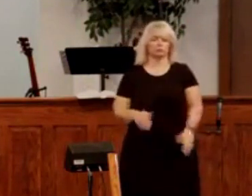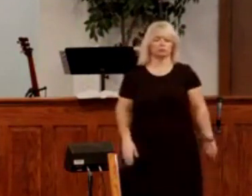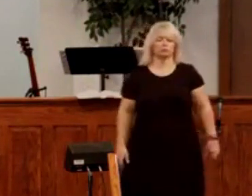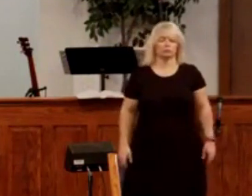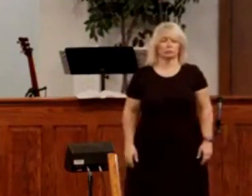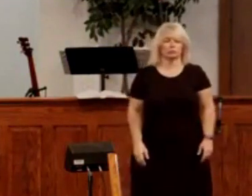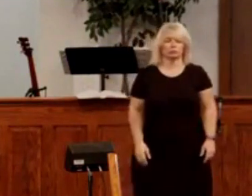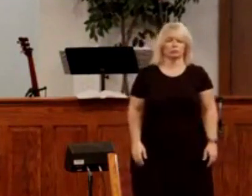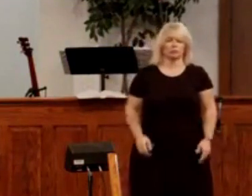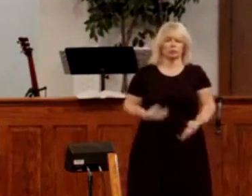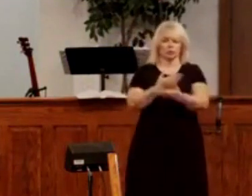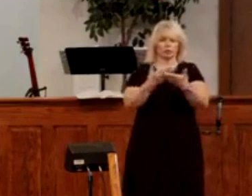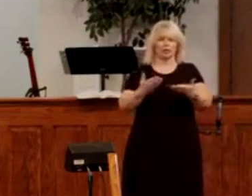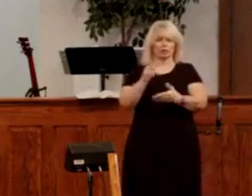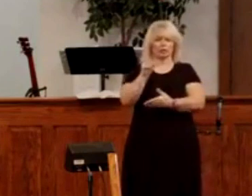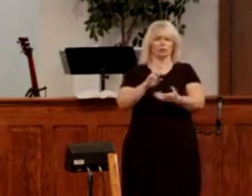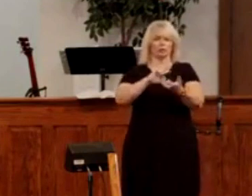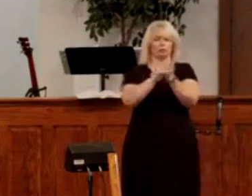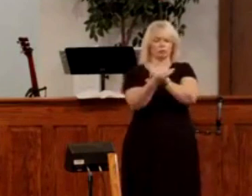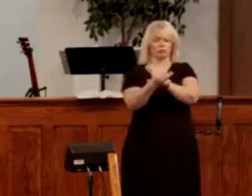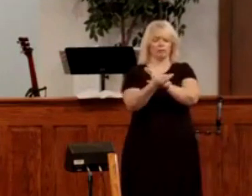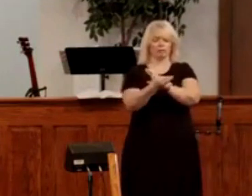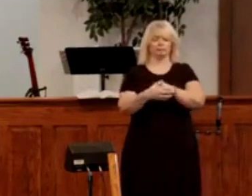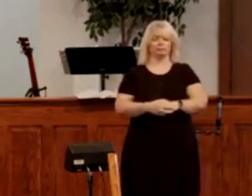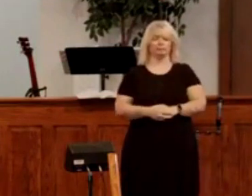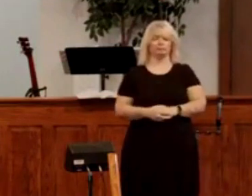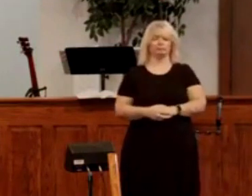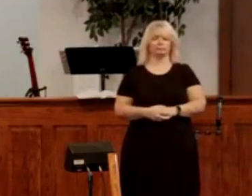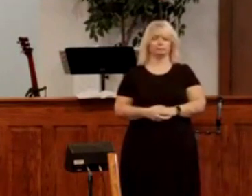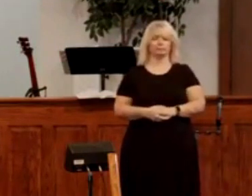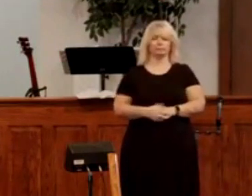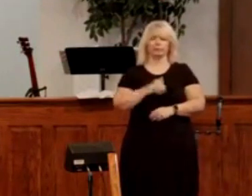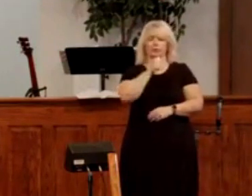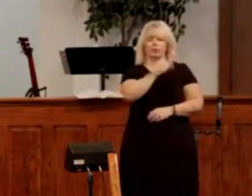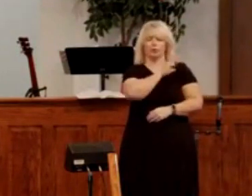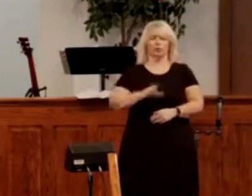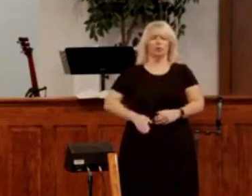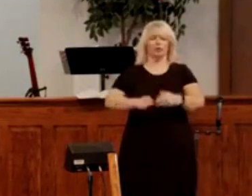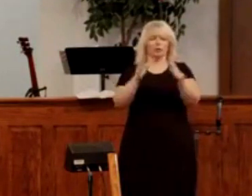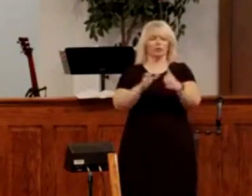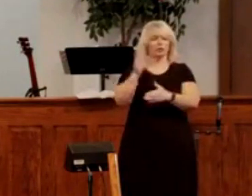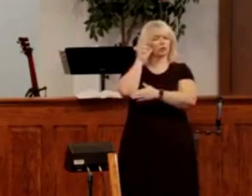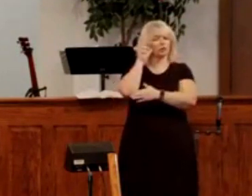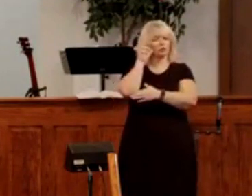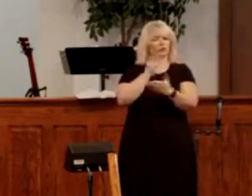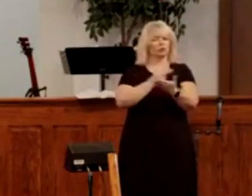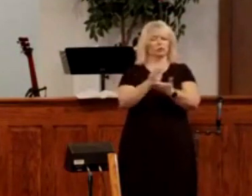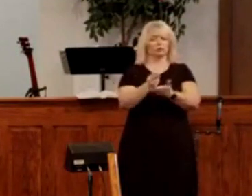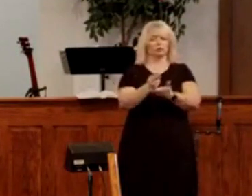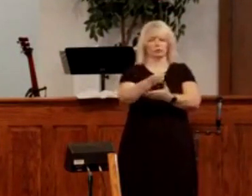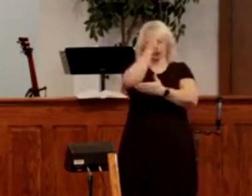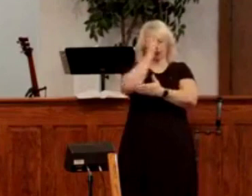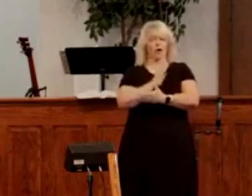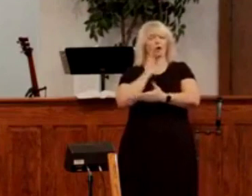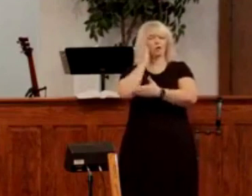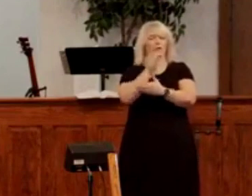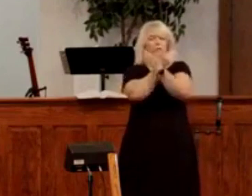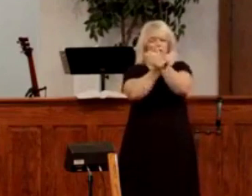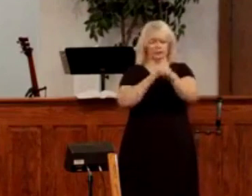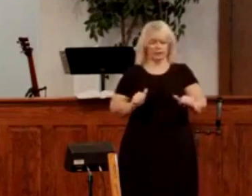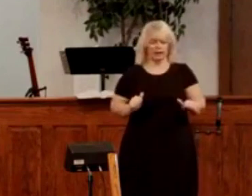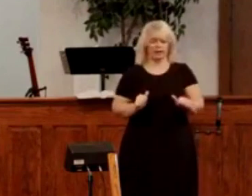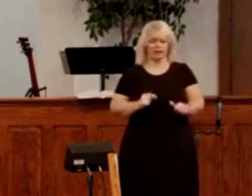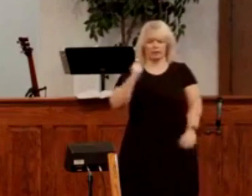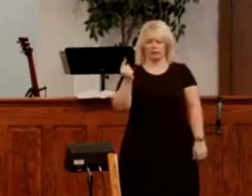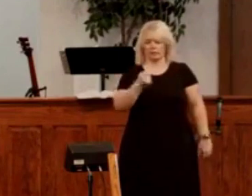heart? Are there things you need to repent of? Obviously, if you're not a Christian, you heard the truth. You heard that God will save, and